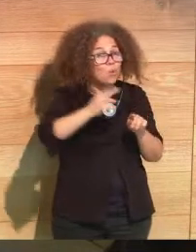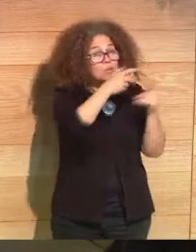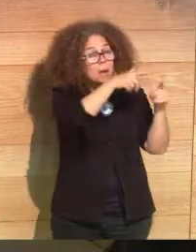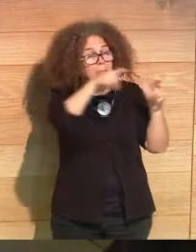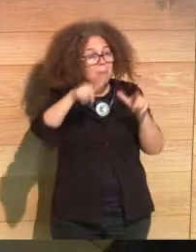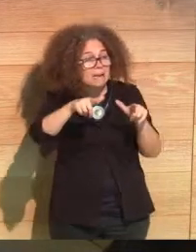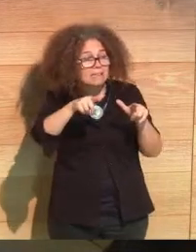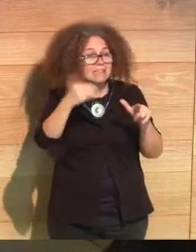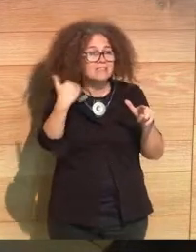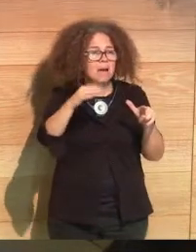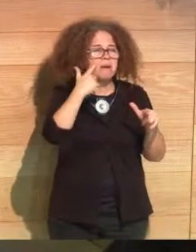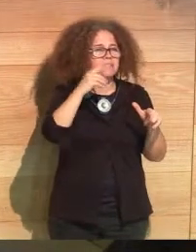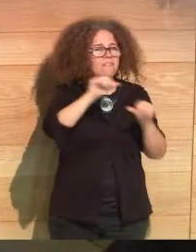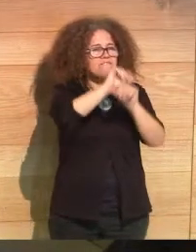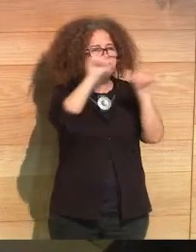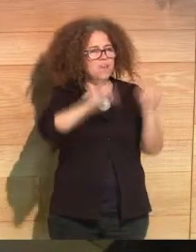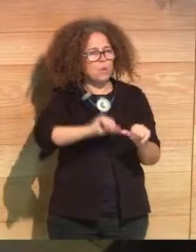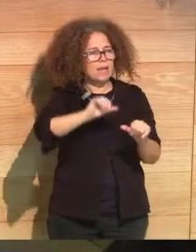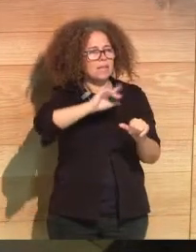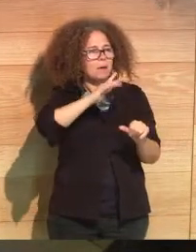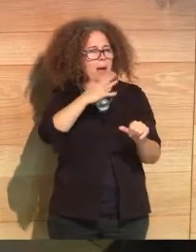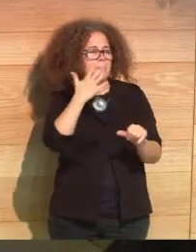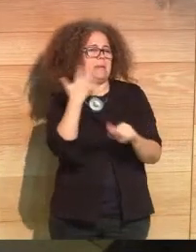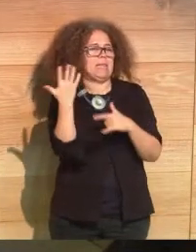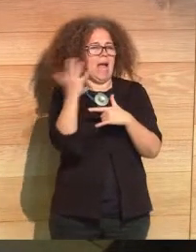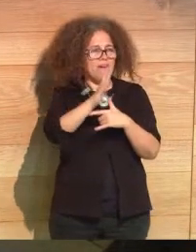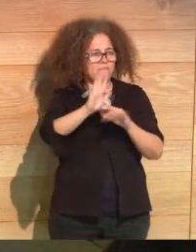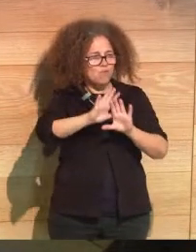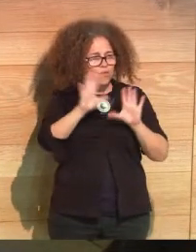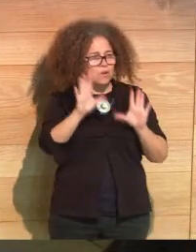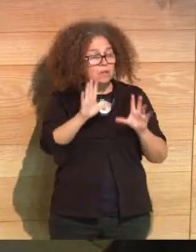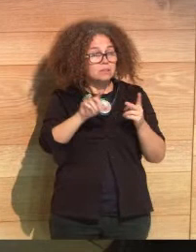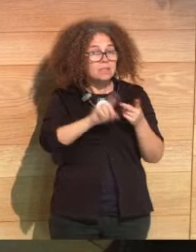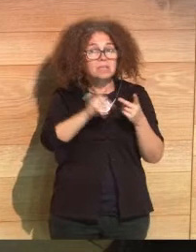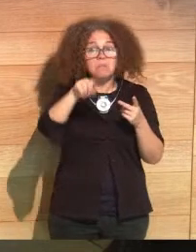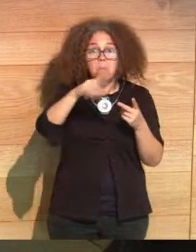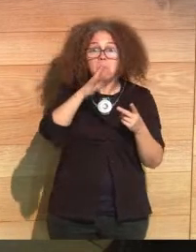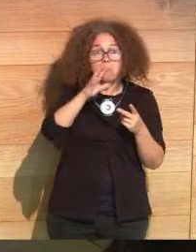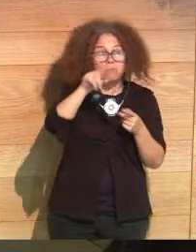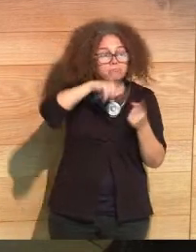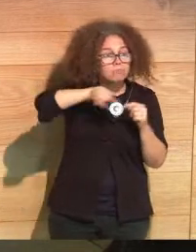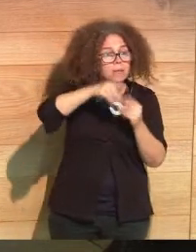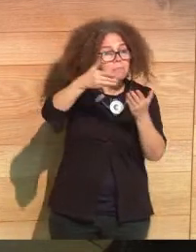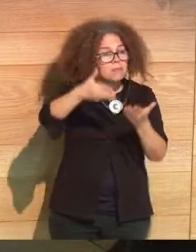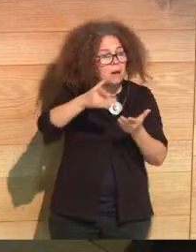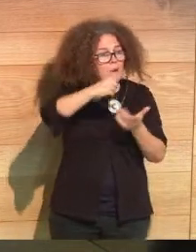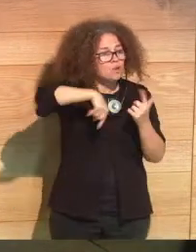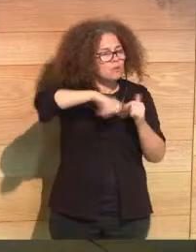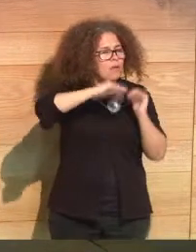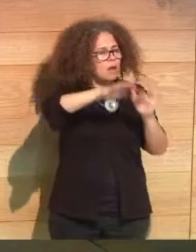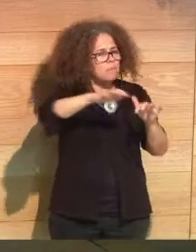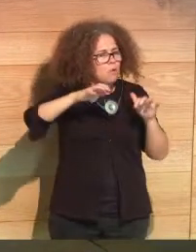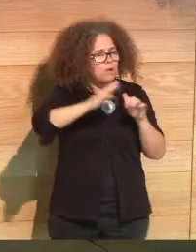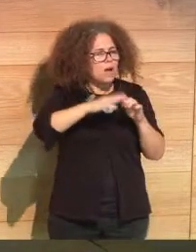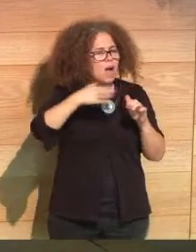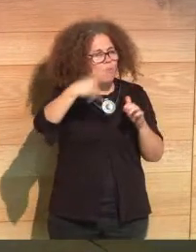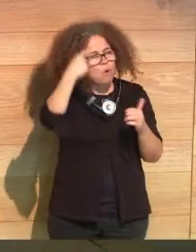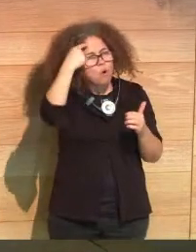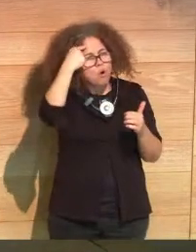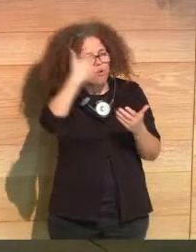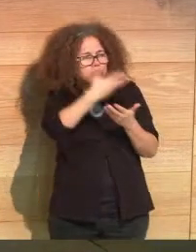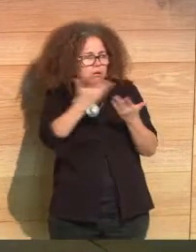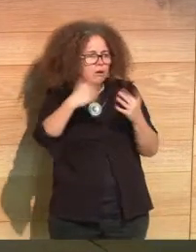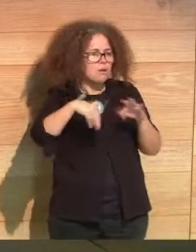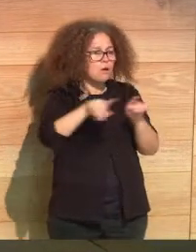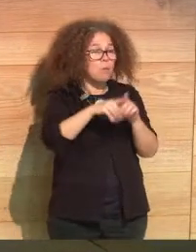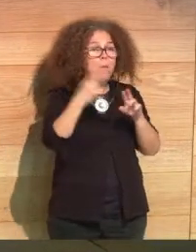figurative. And we invite the audience to also have more of a political point of view on the world that is around